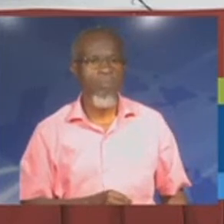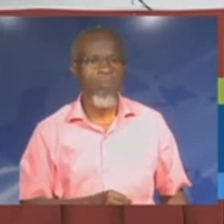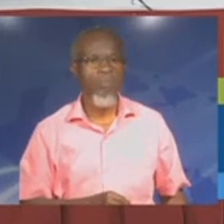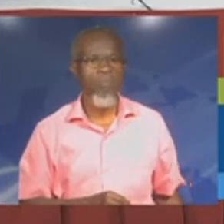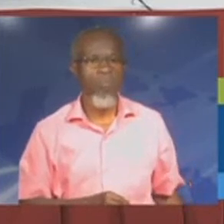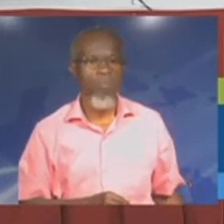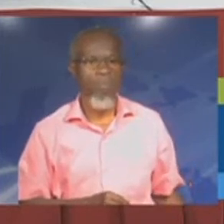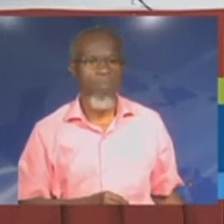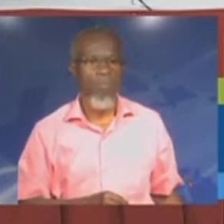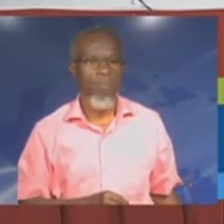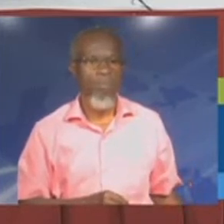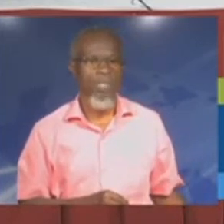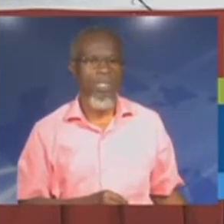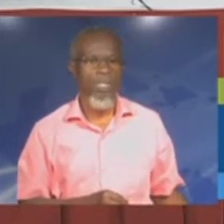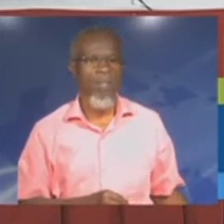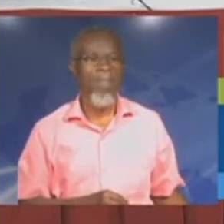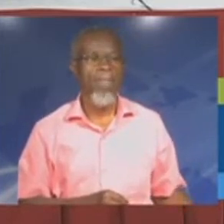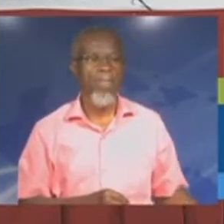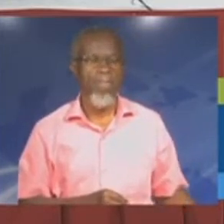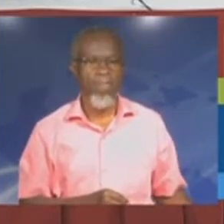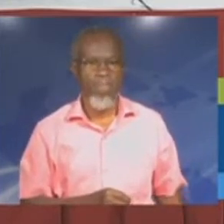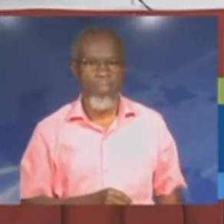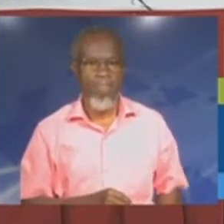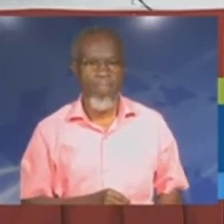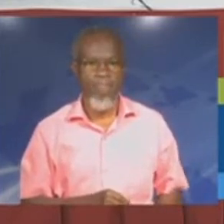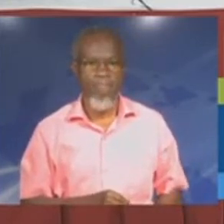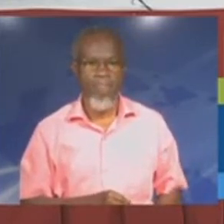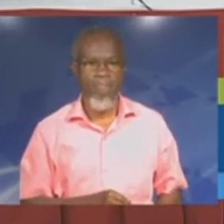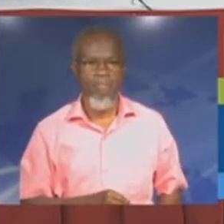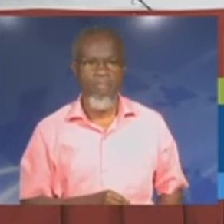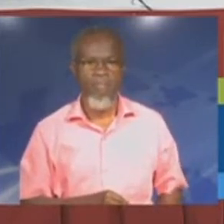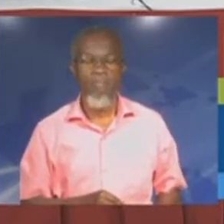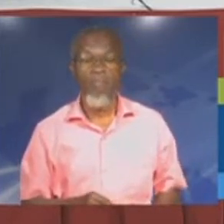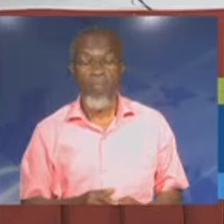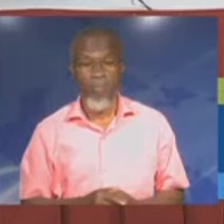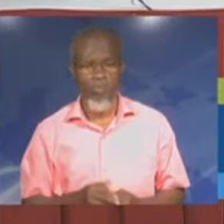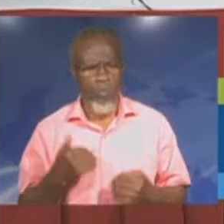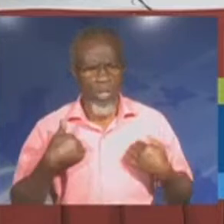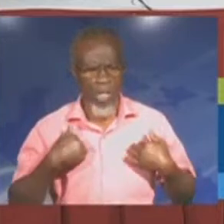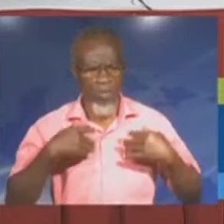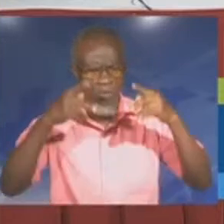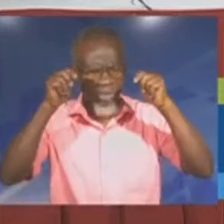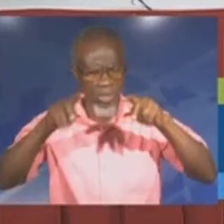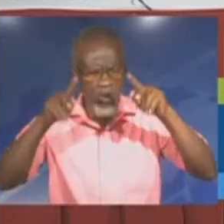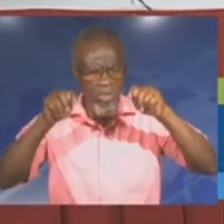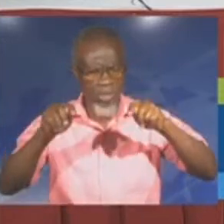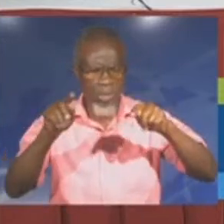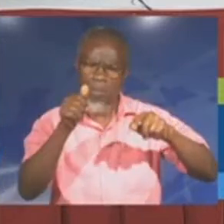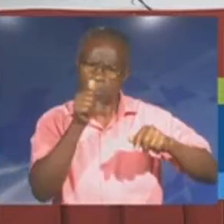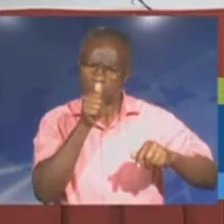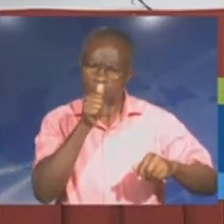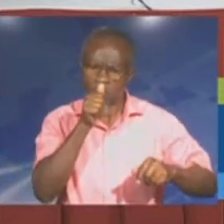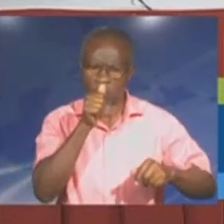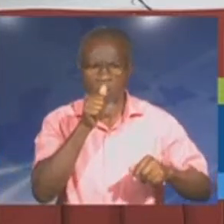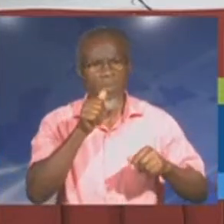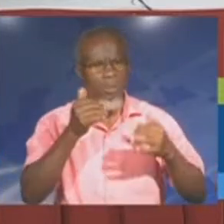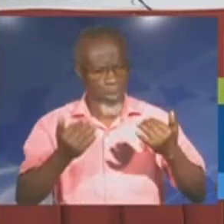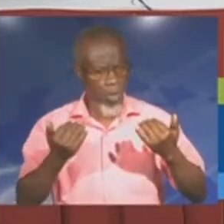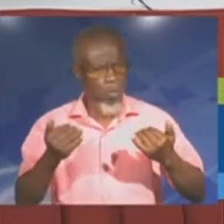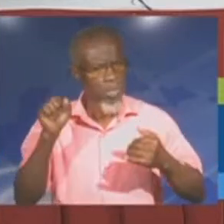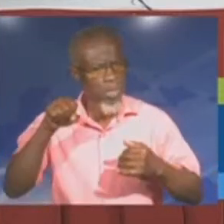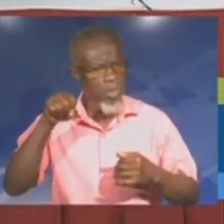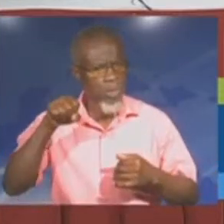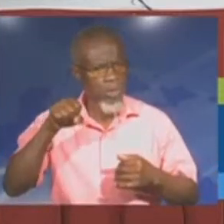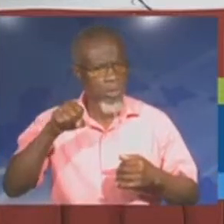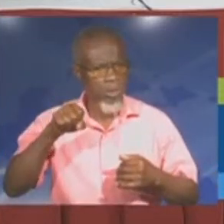Minister Dialsing. Well, as we know, people are testing privately now. So just for clarification, those